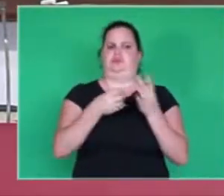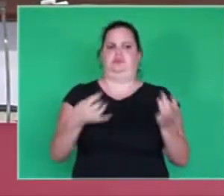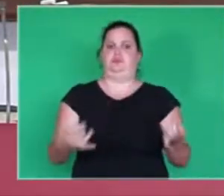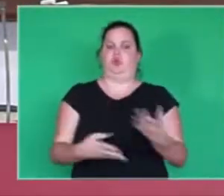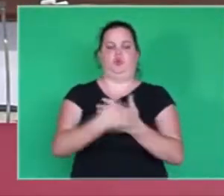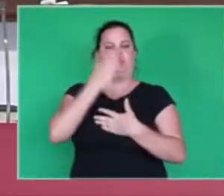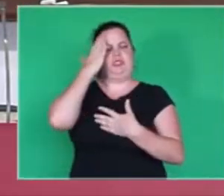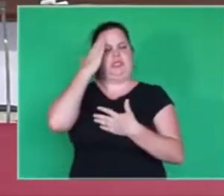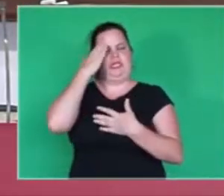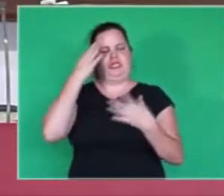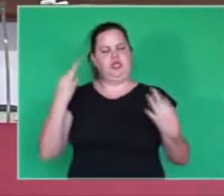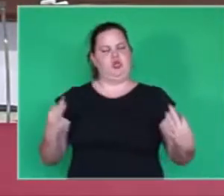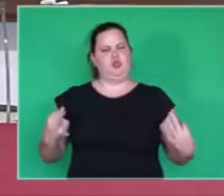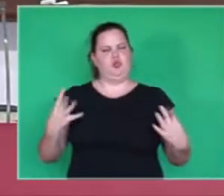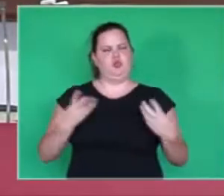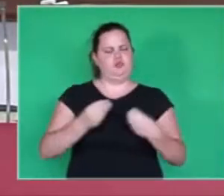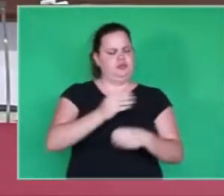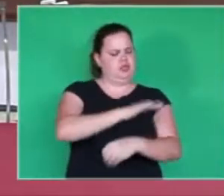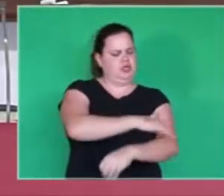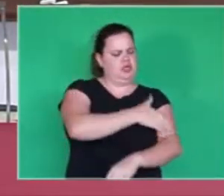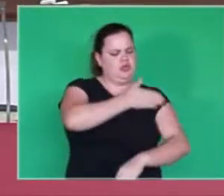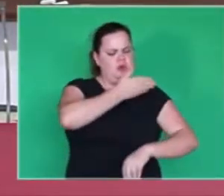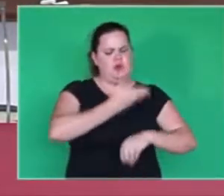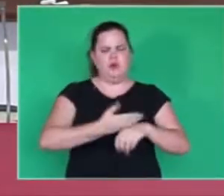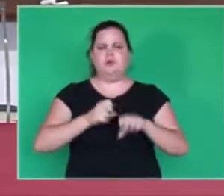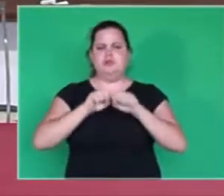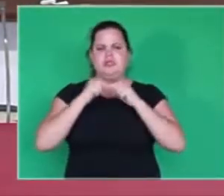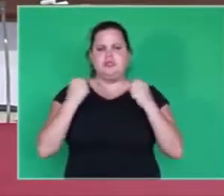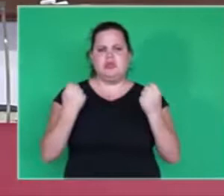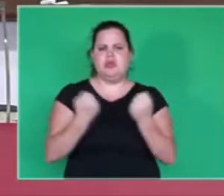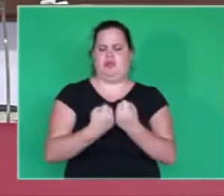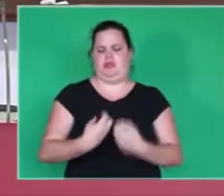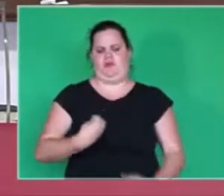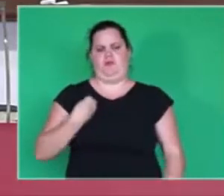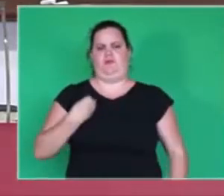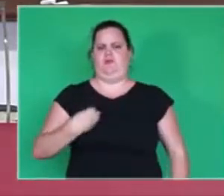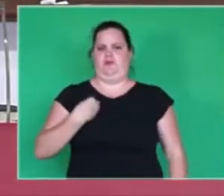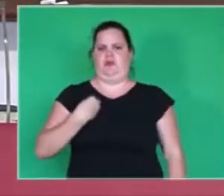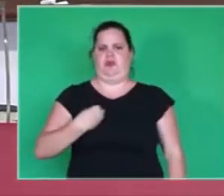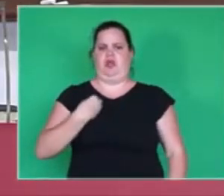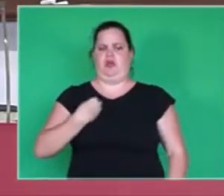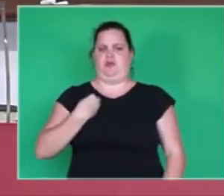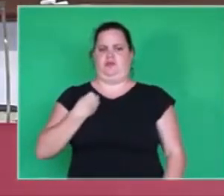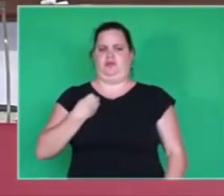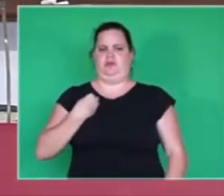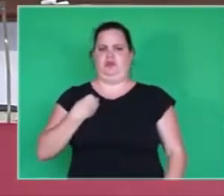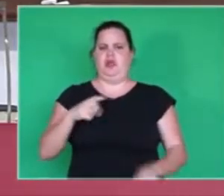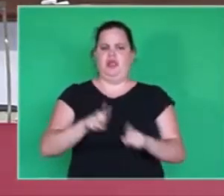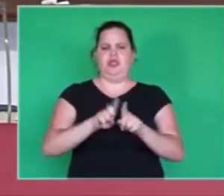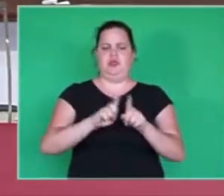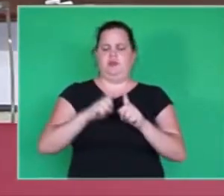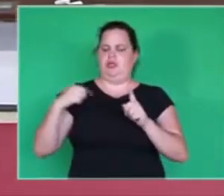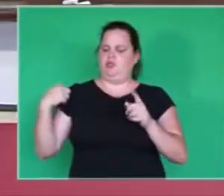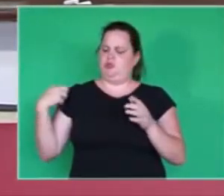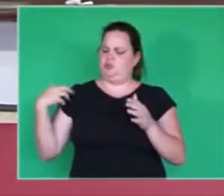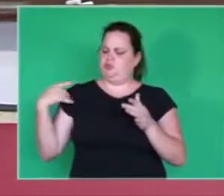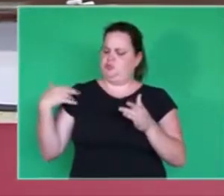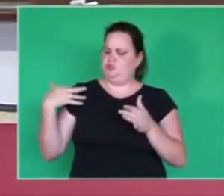what we are seeing today, what we are experiencing, and the